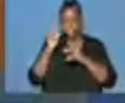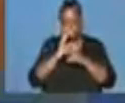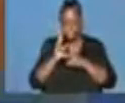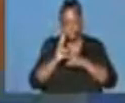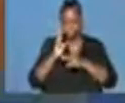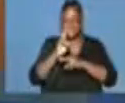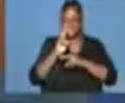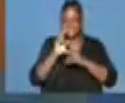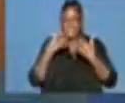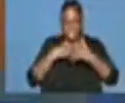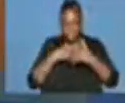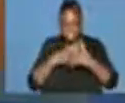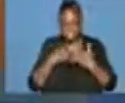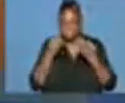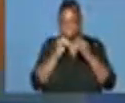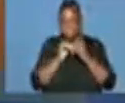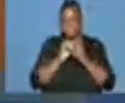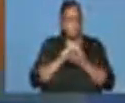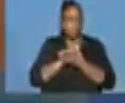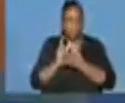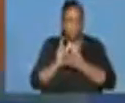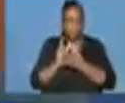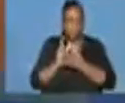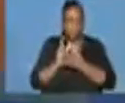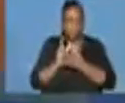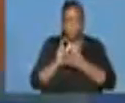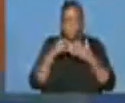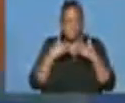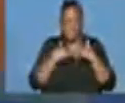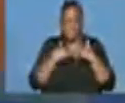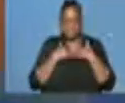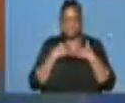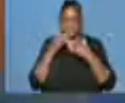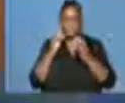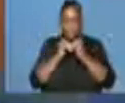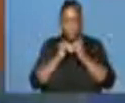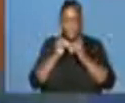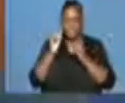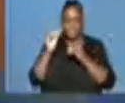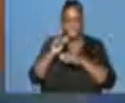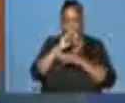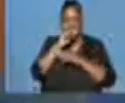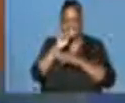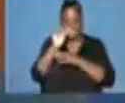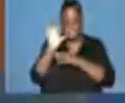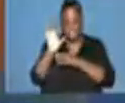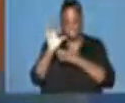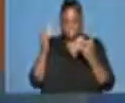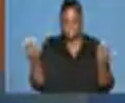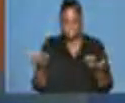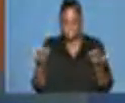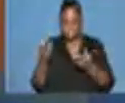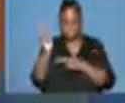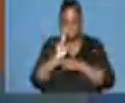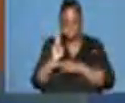ACs burning more often. So all of these have more implications. The more AC you burn, the more fossil fuel you use, especially in the Bahamas.